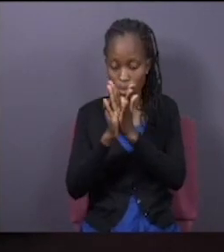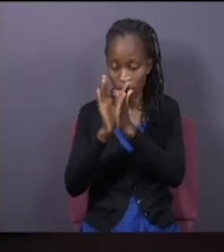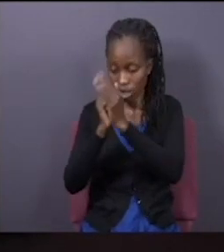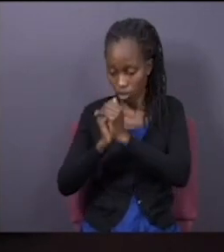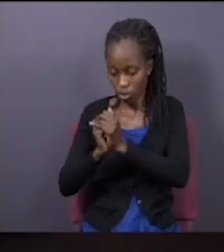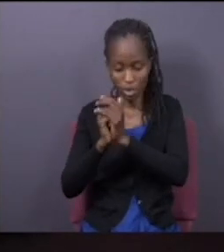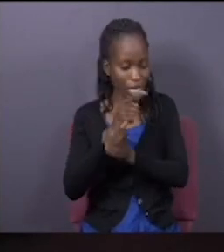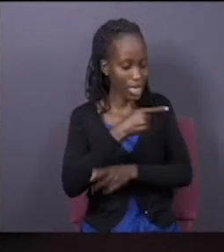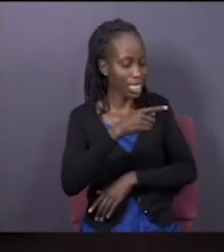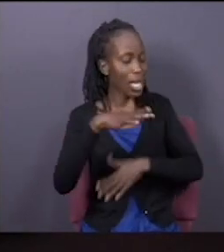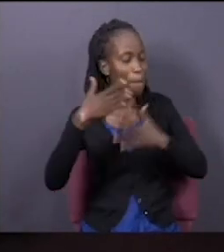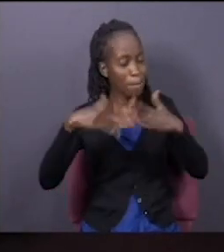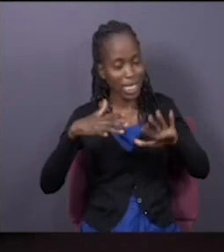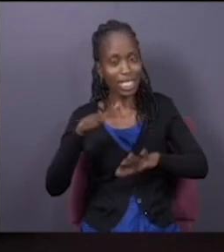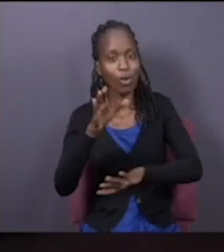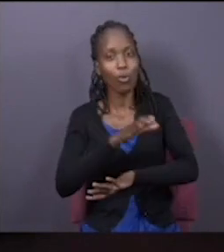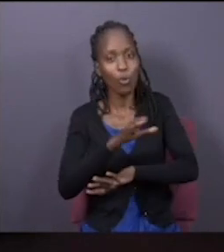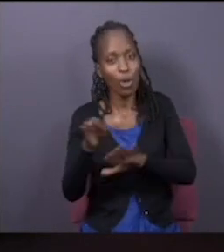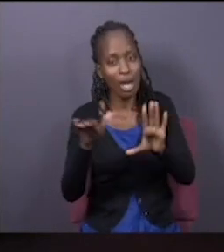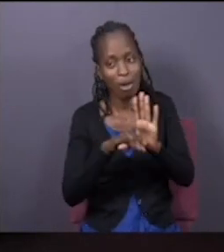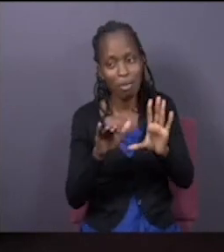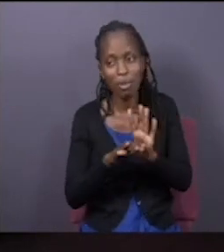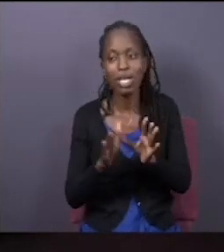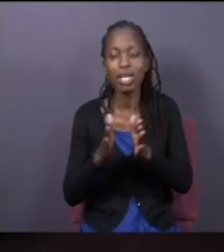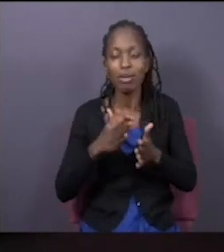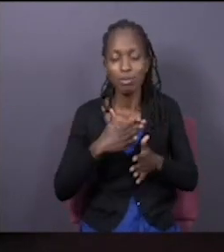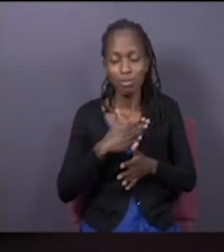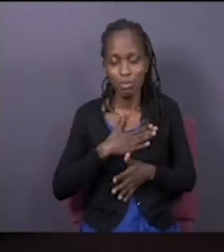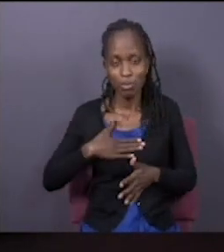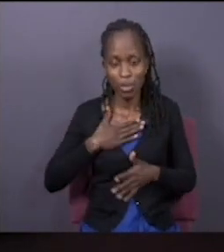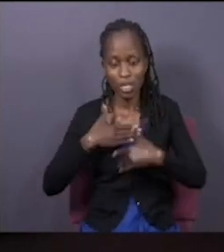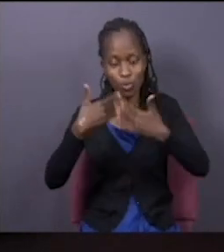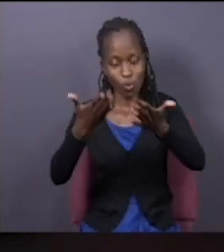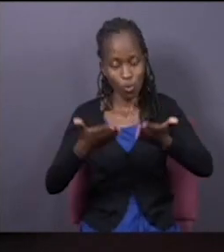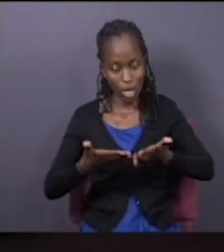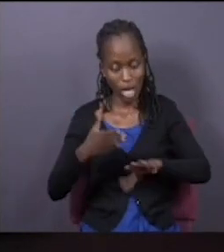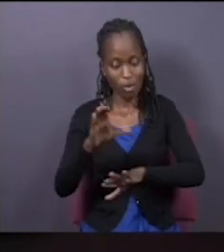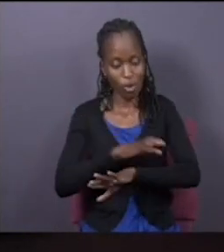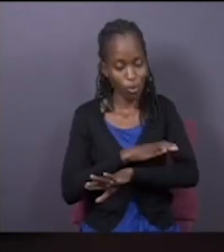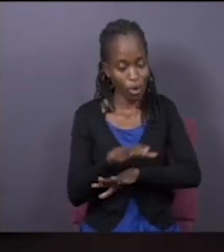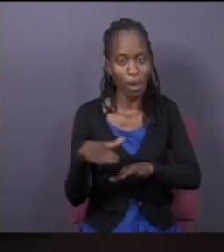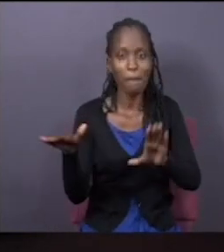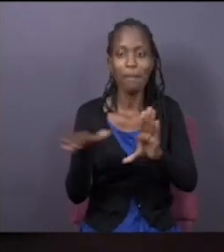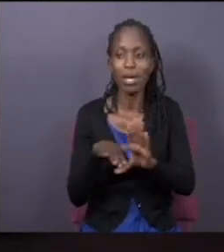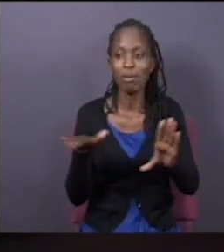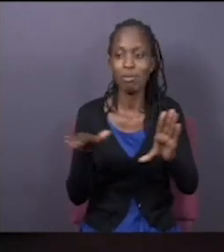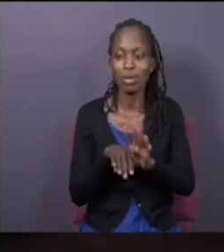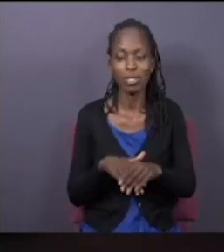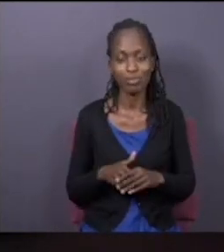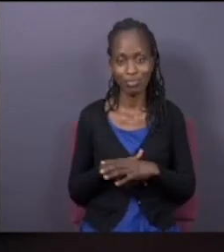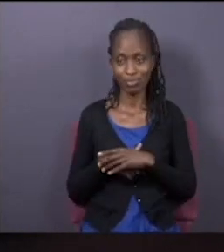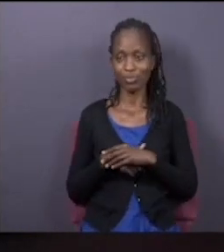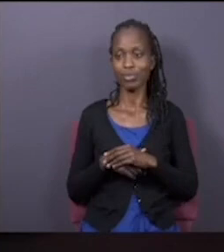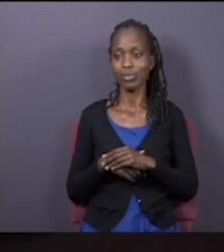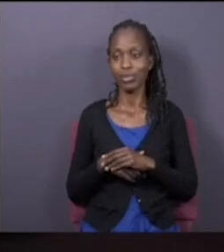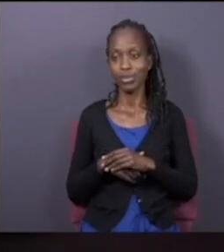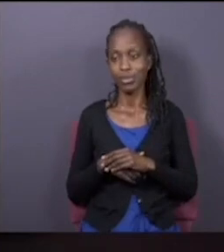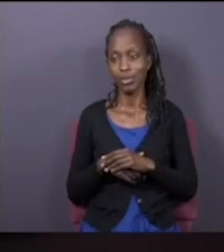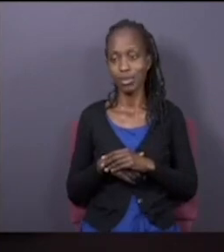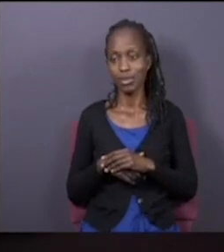with this amazing worship team. Please put your hands together and help me welcome this amazing CBS worship team.